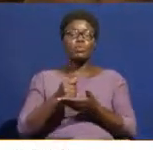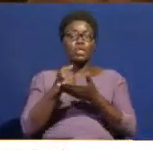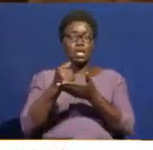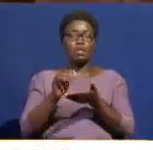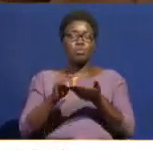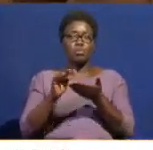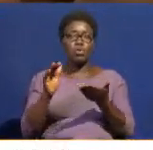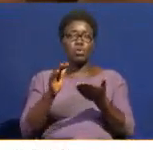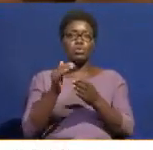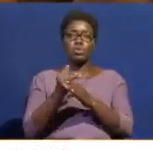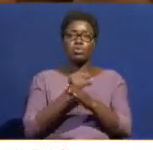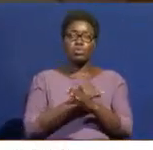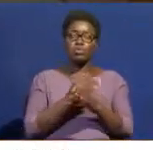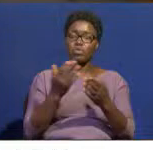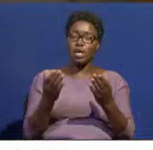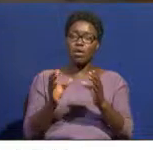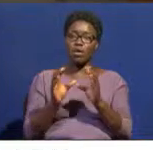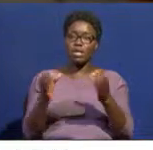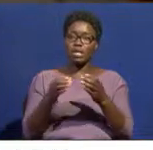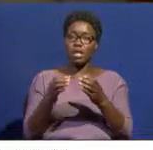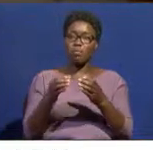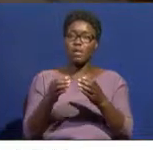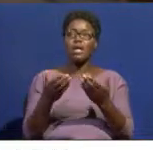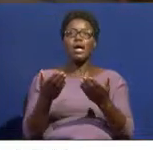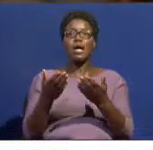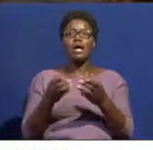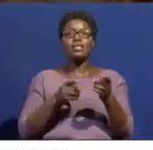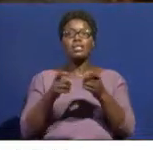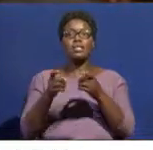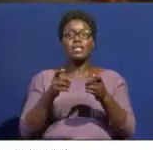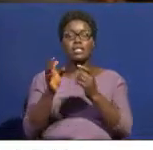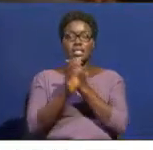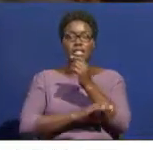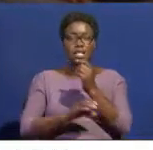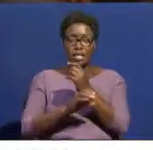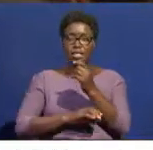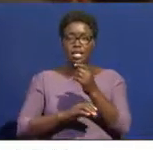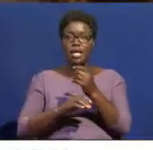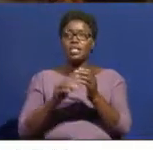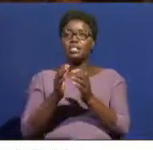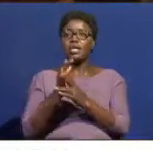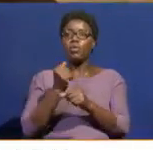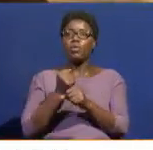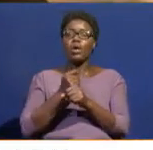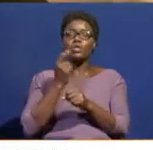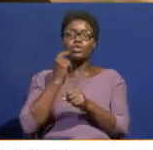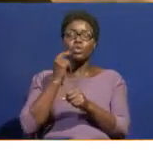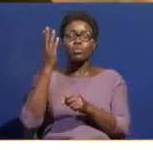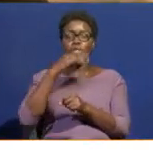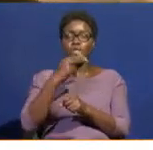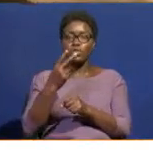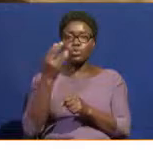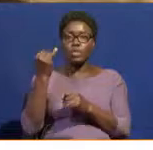kikubwa kuboresha jinsi klabu vinavyoendesha nchini. Mashindano hayo siku mbili yatakamilika kesho.